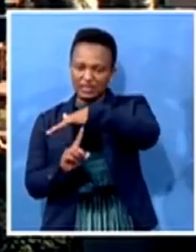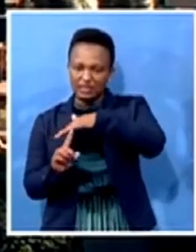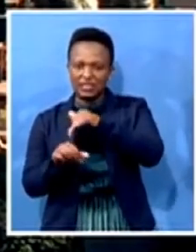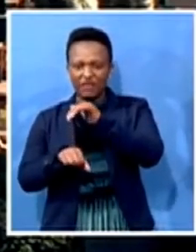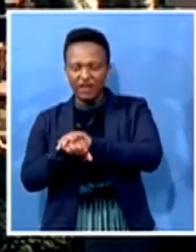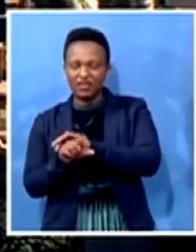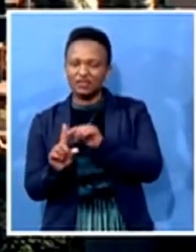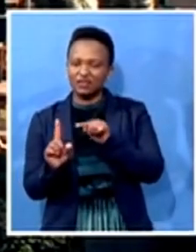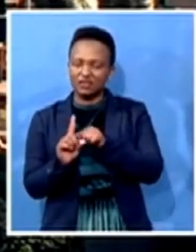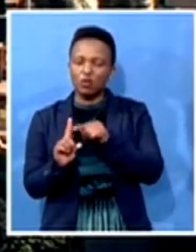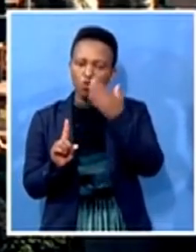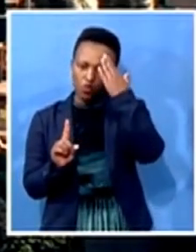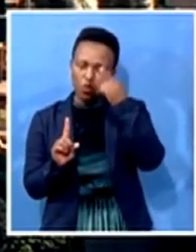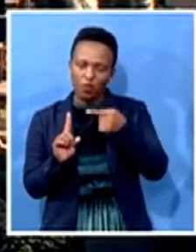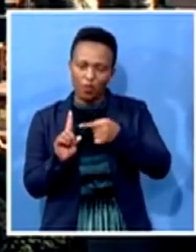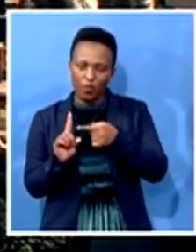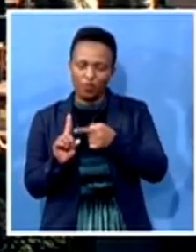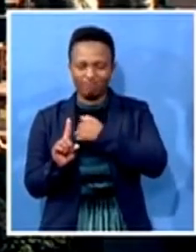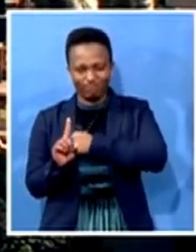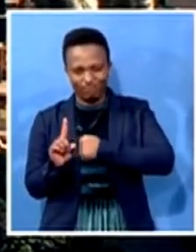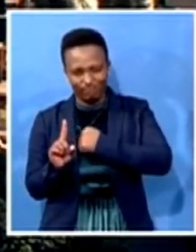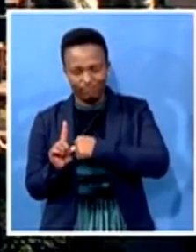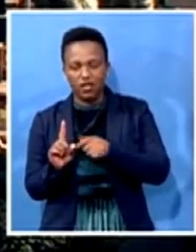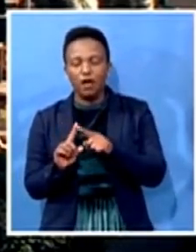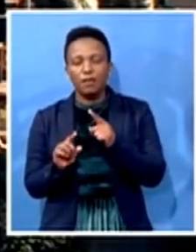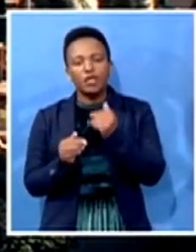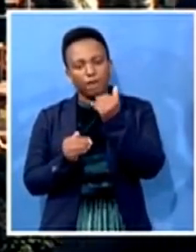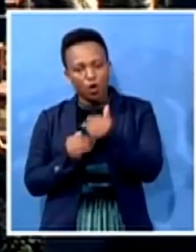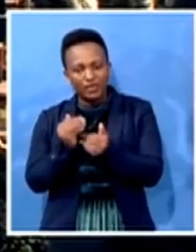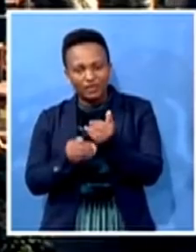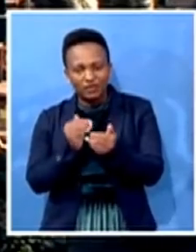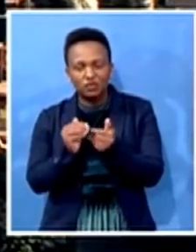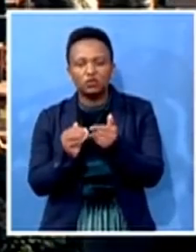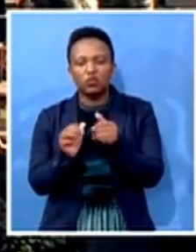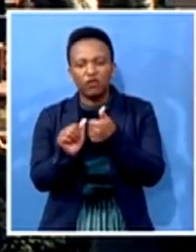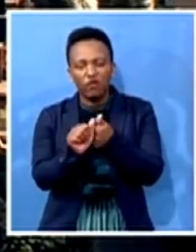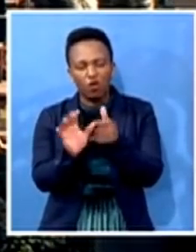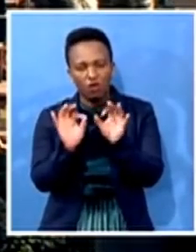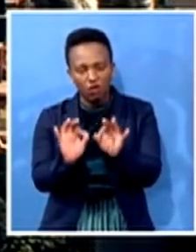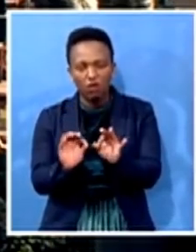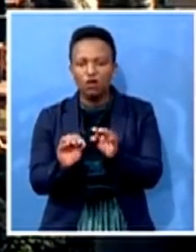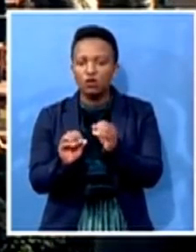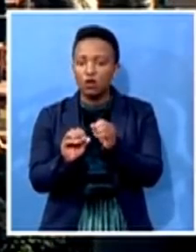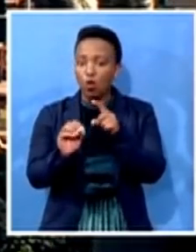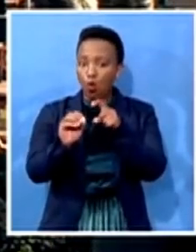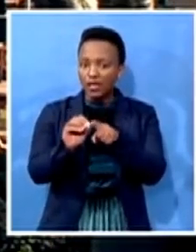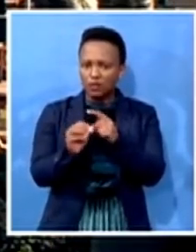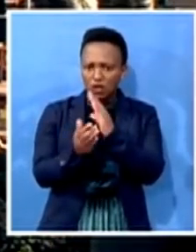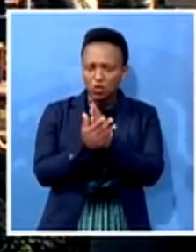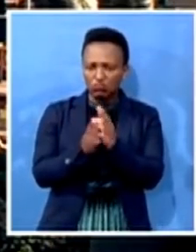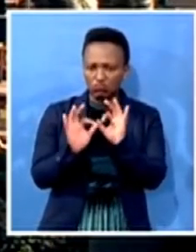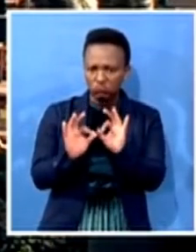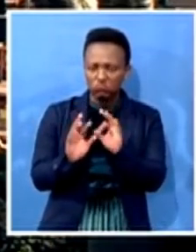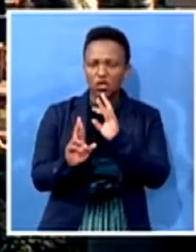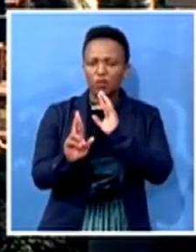whole process will be followed in terms of our own quality assurance report, and then we will take further action and be